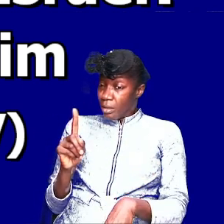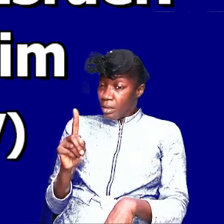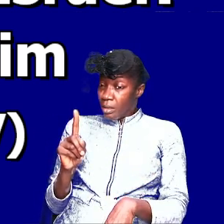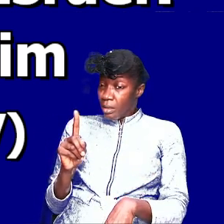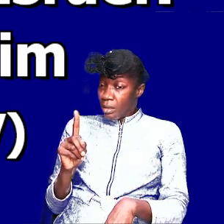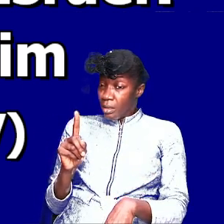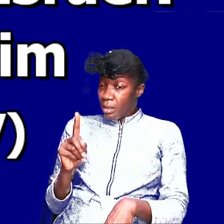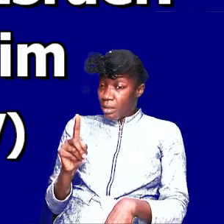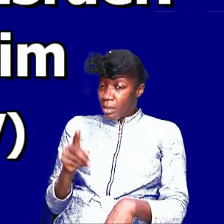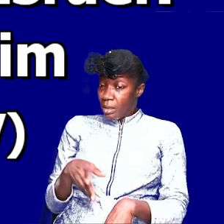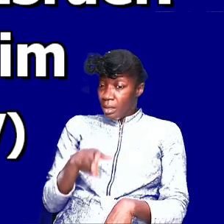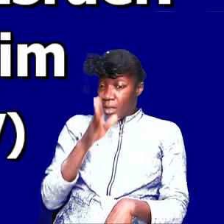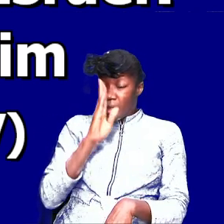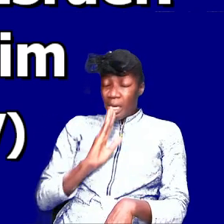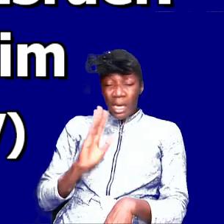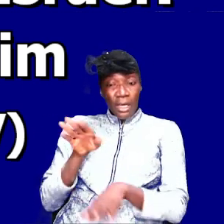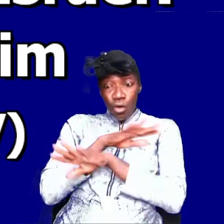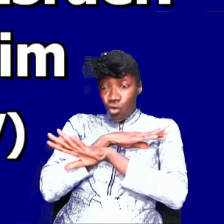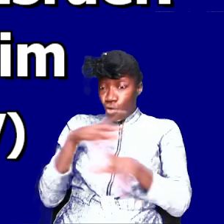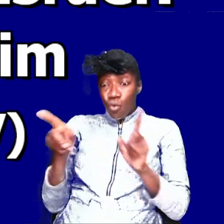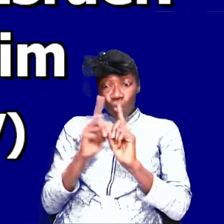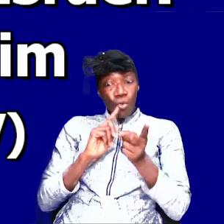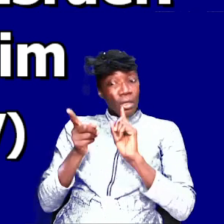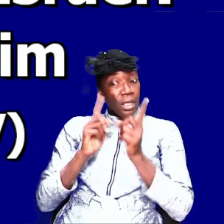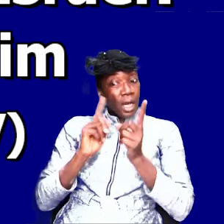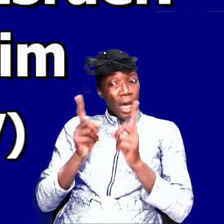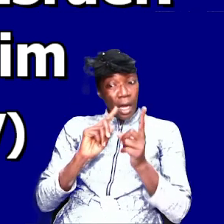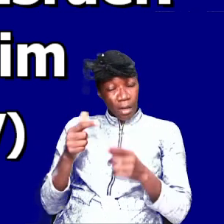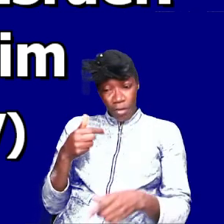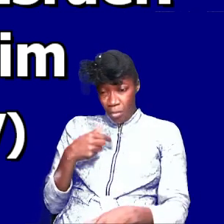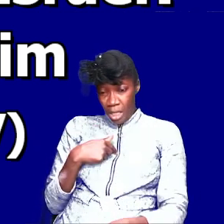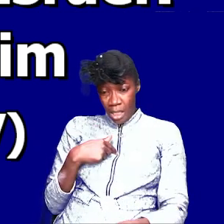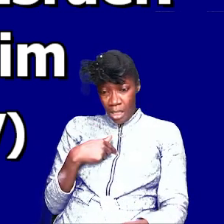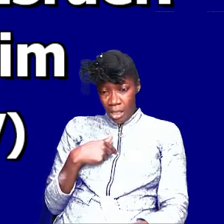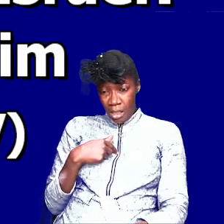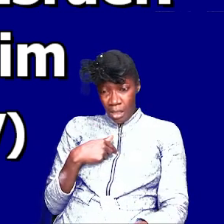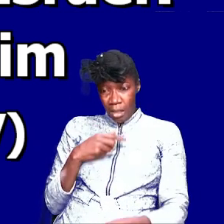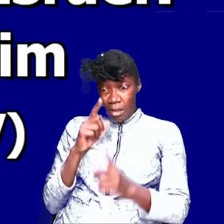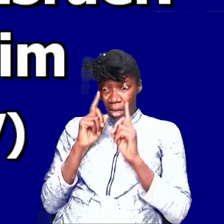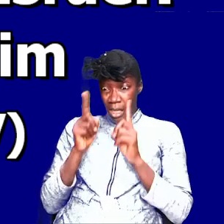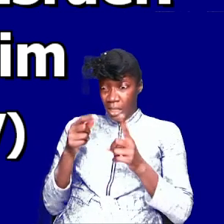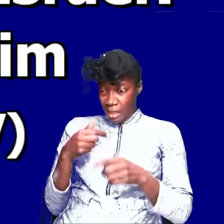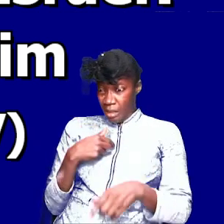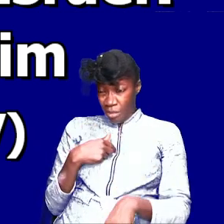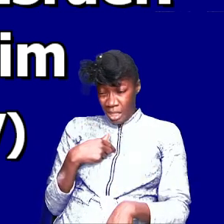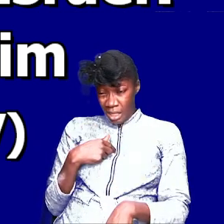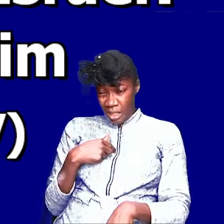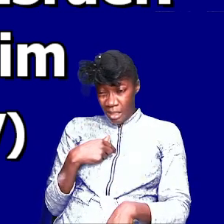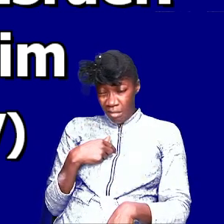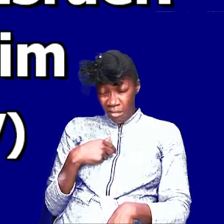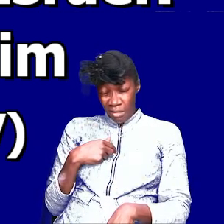God don't talk to me, where God don't answer me, where God don't